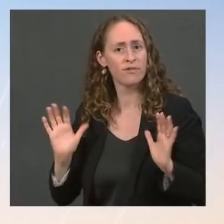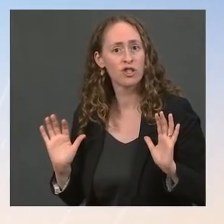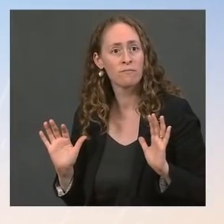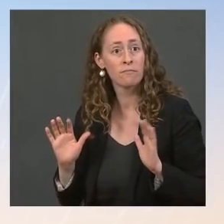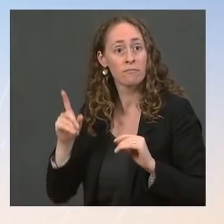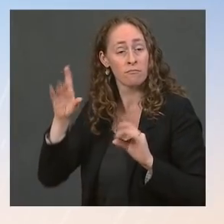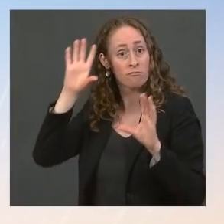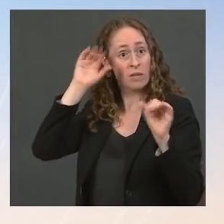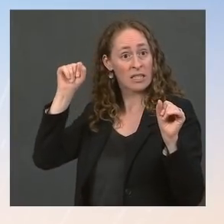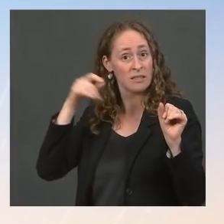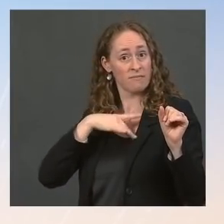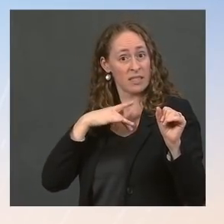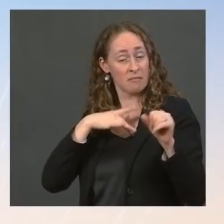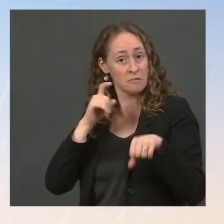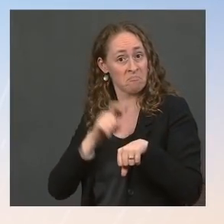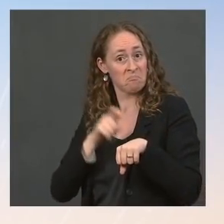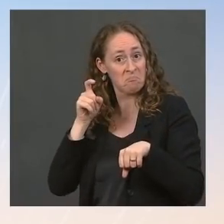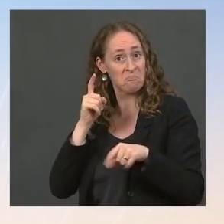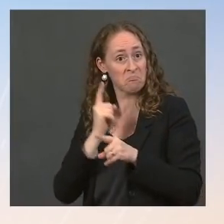important deadline